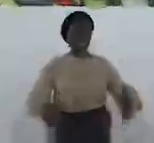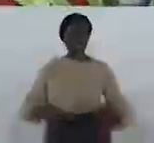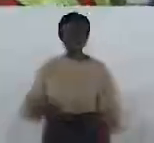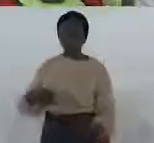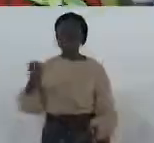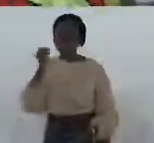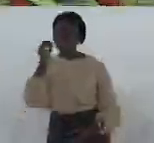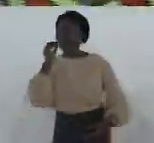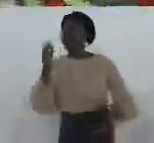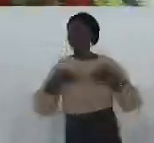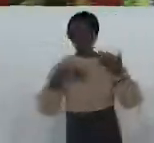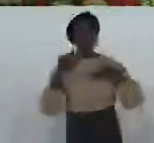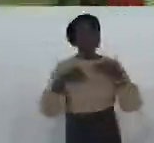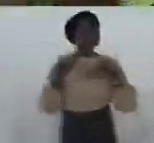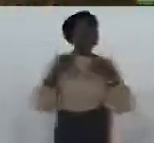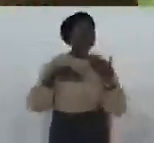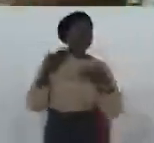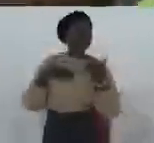alléuia